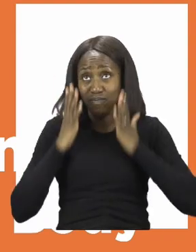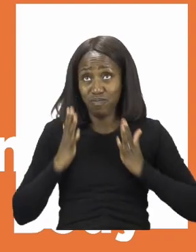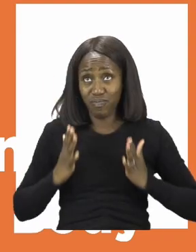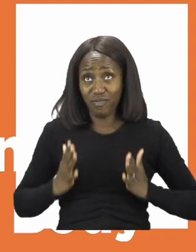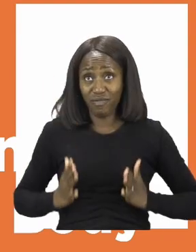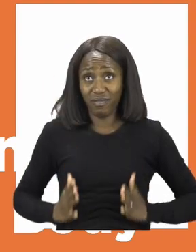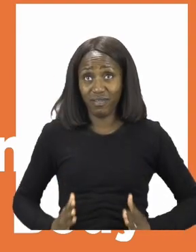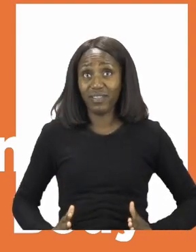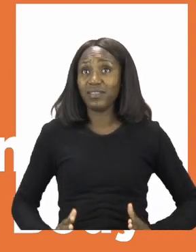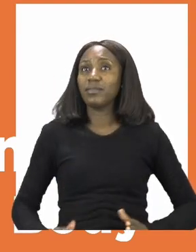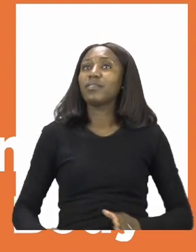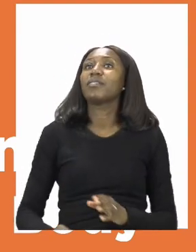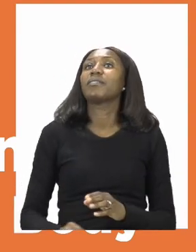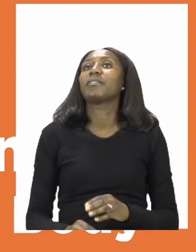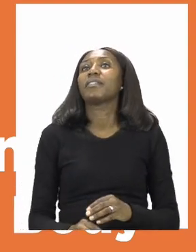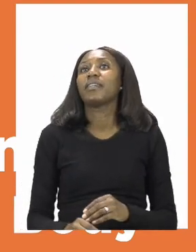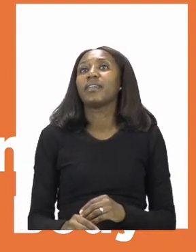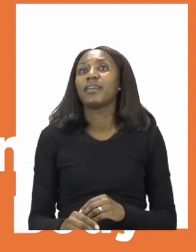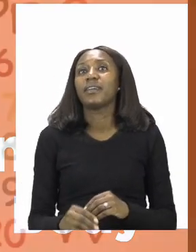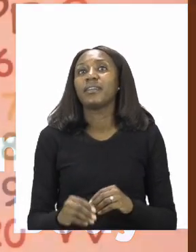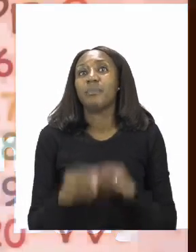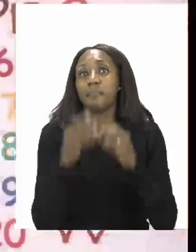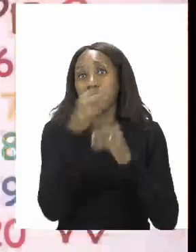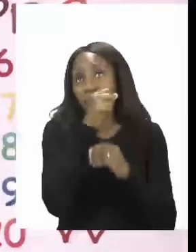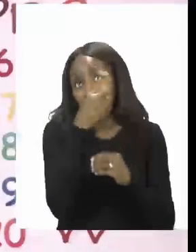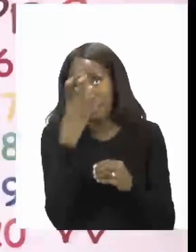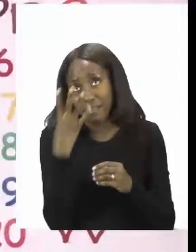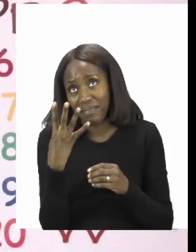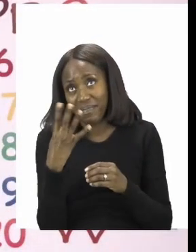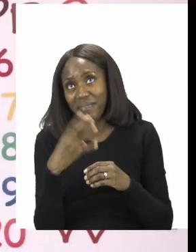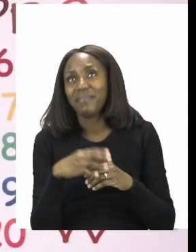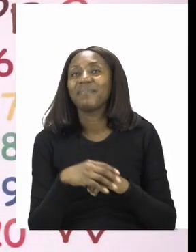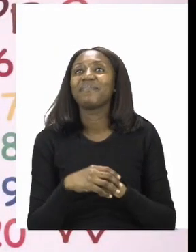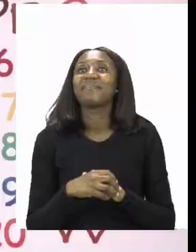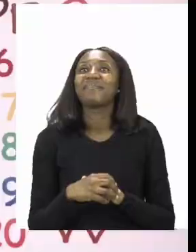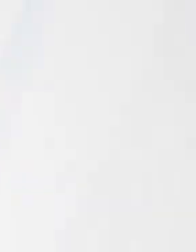parts, and problem solving.